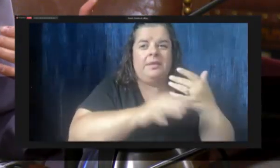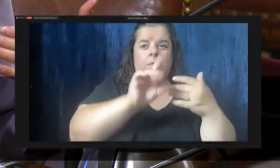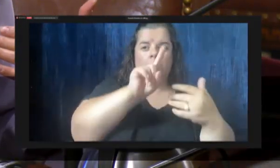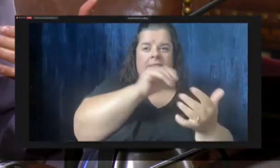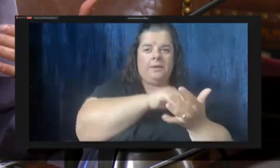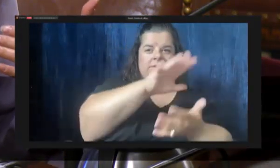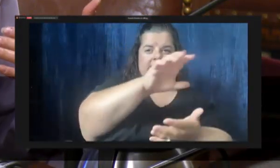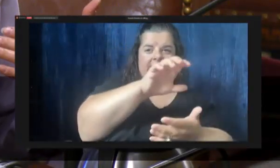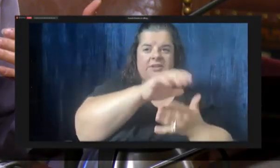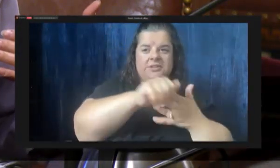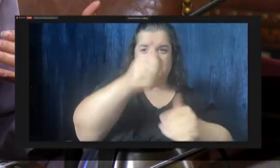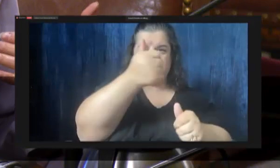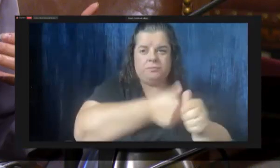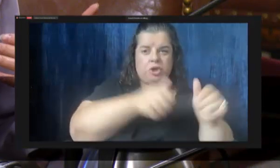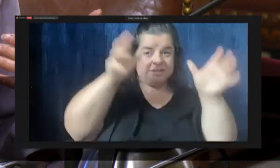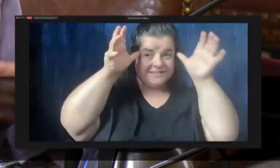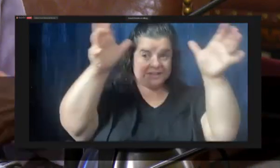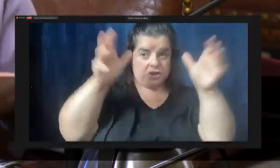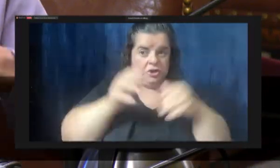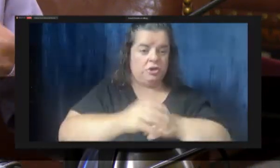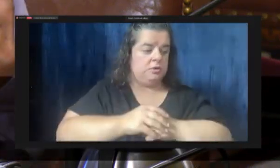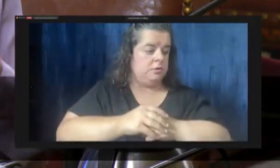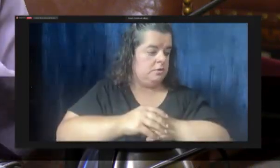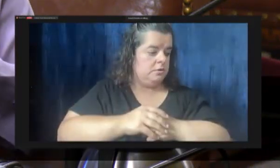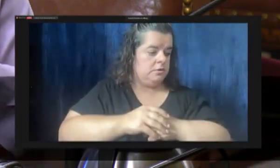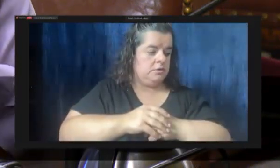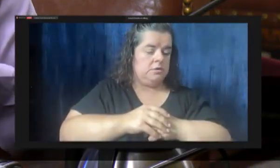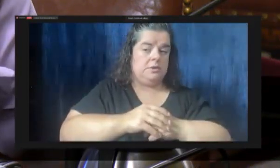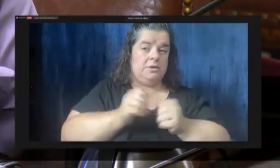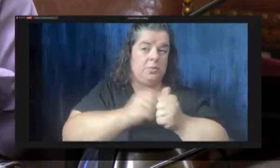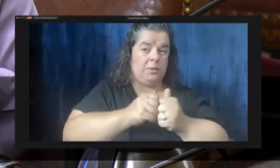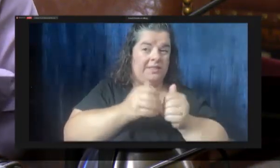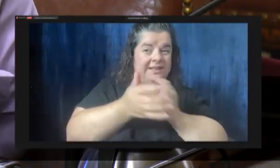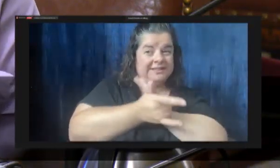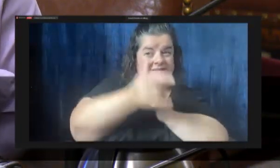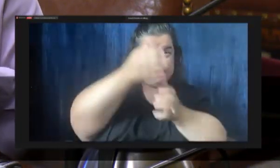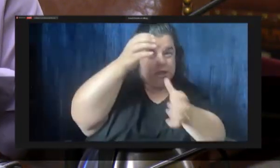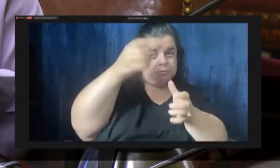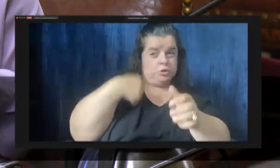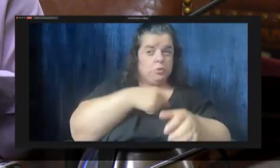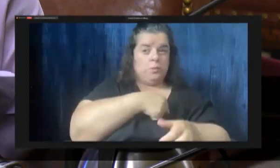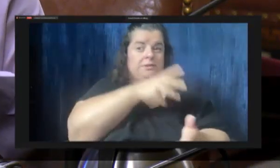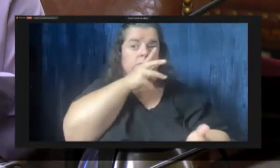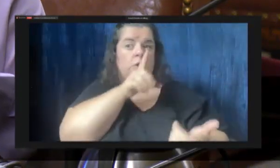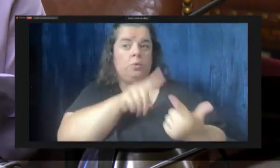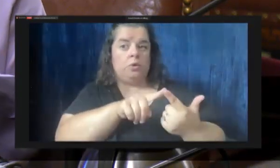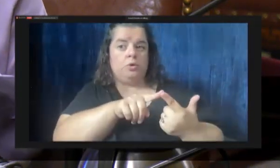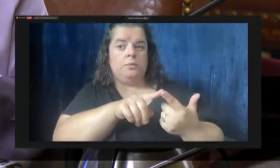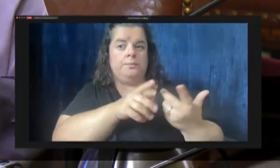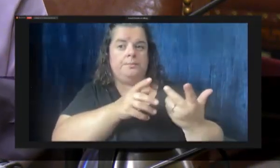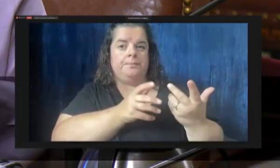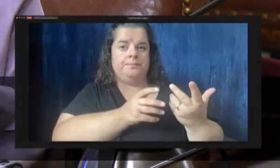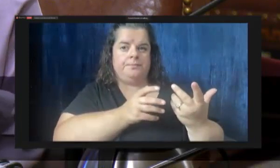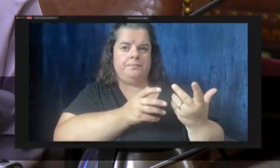deer. And so with the experts that we spoke to, the most,